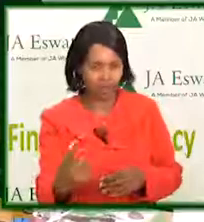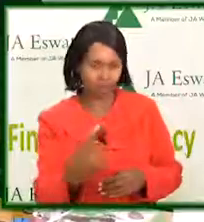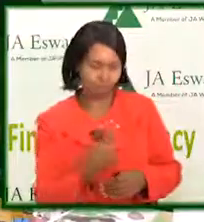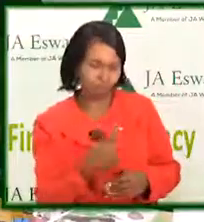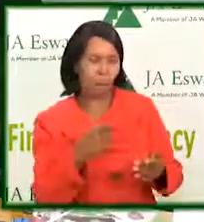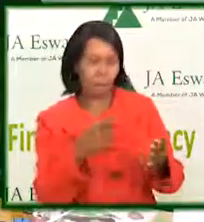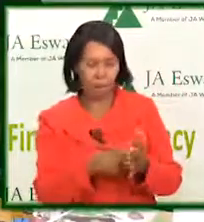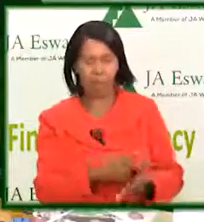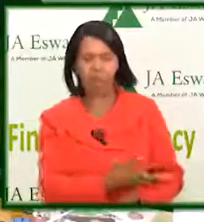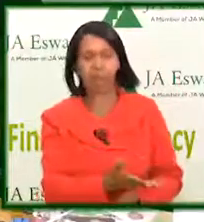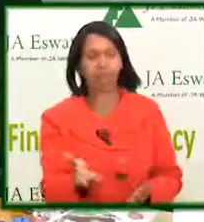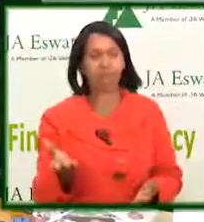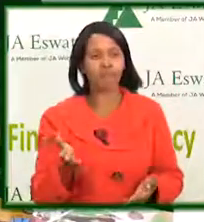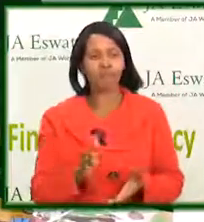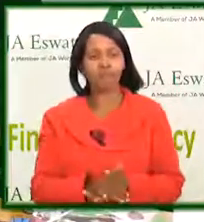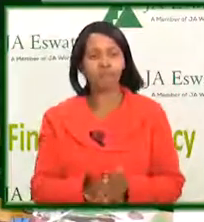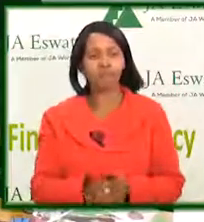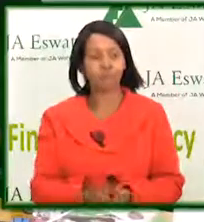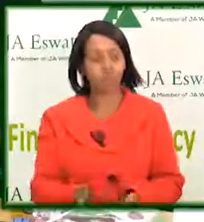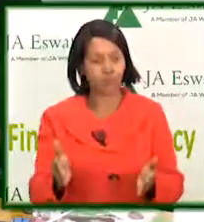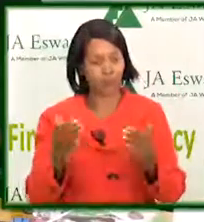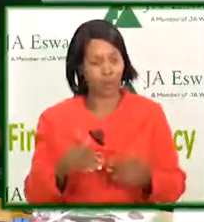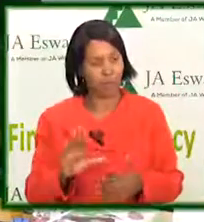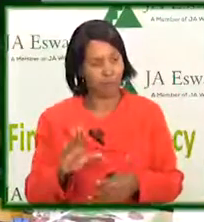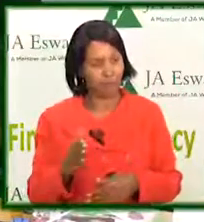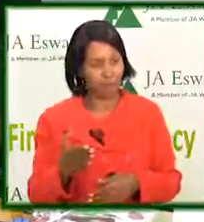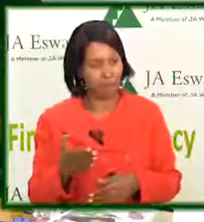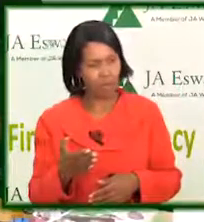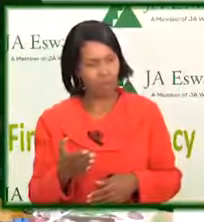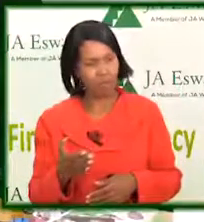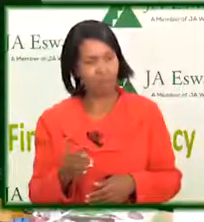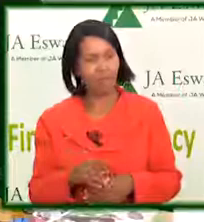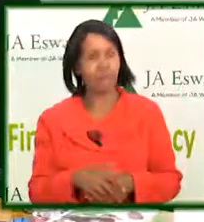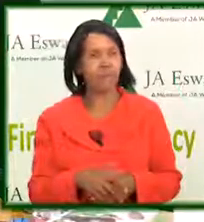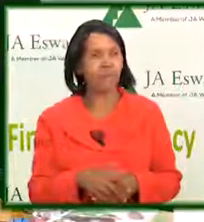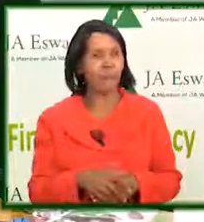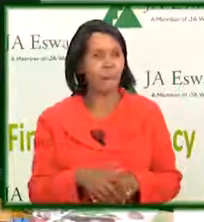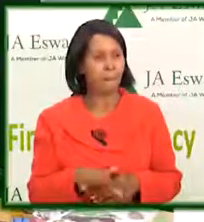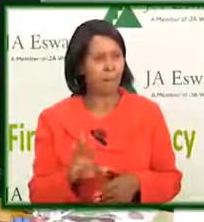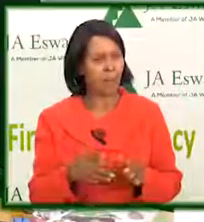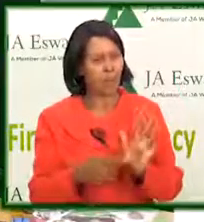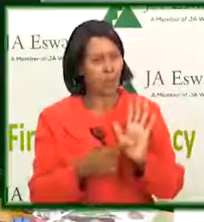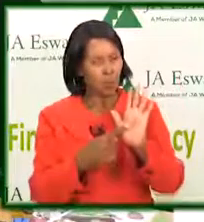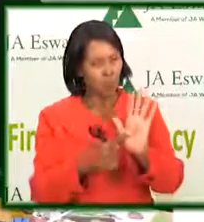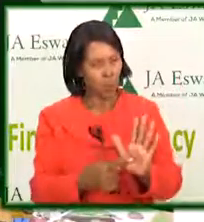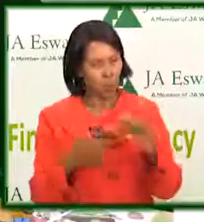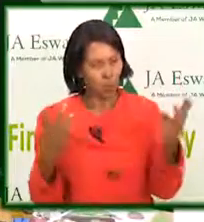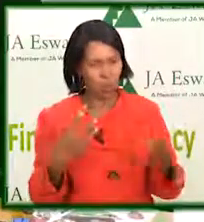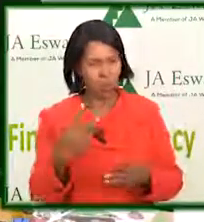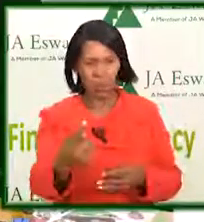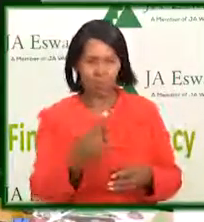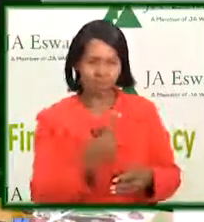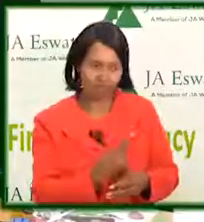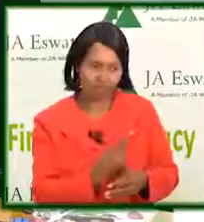the presentation. You need to show the customer your product and describe some of the selling features of your